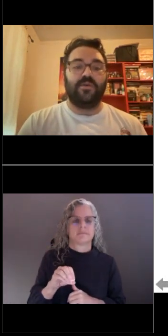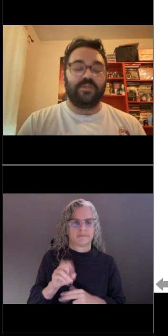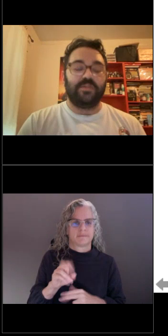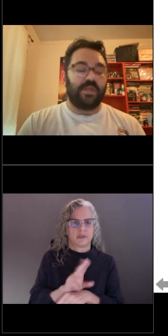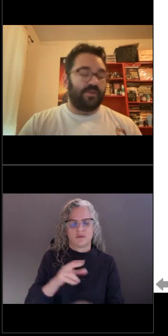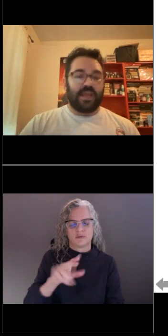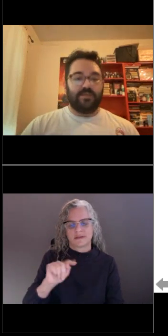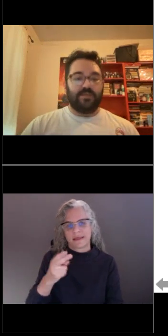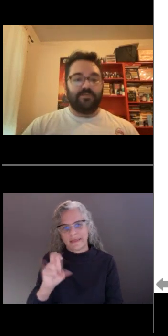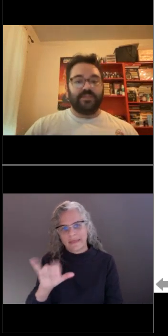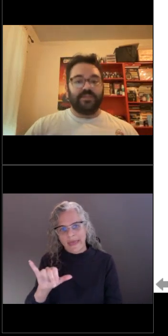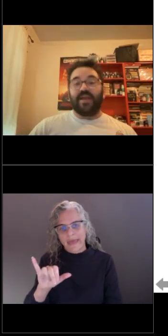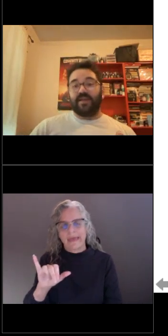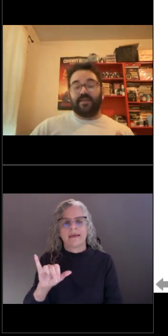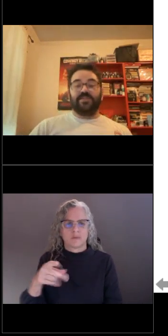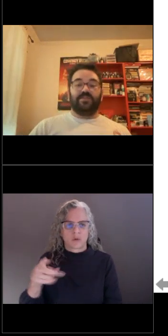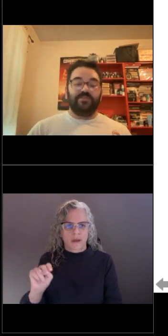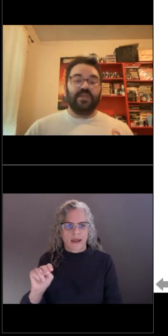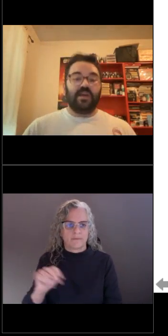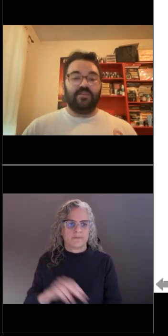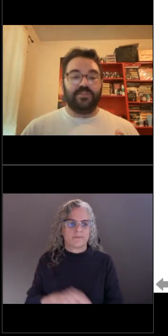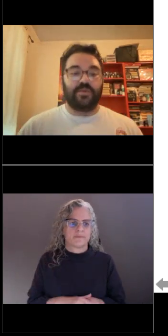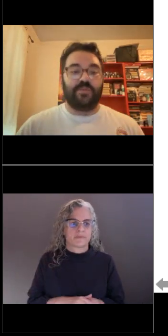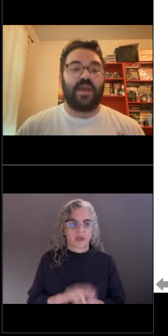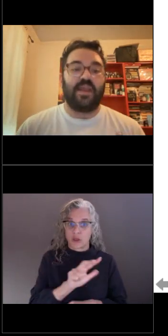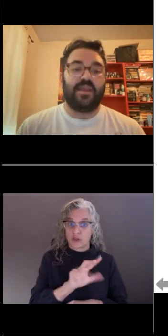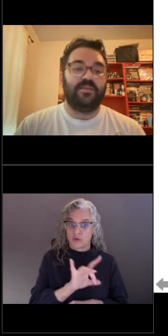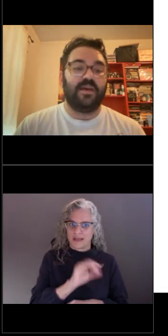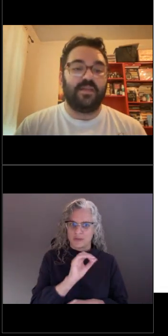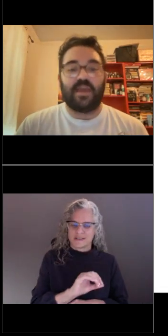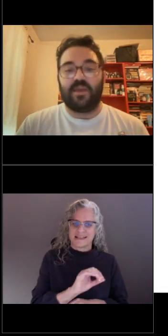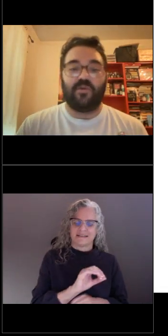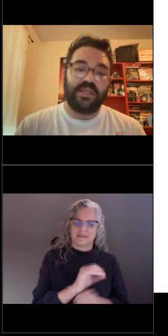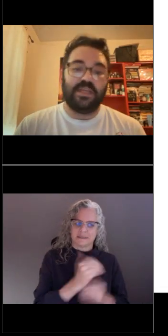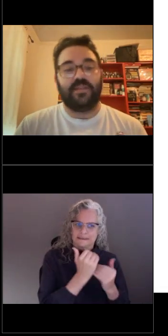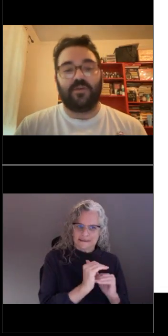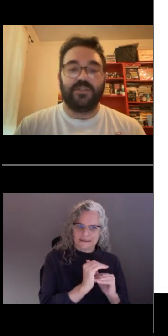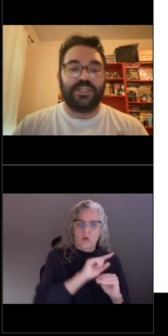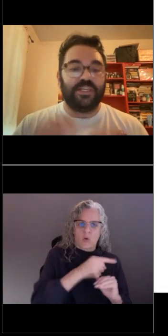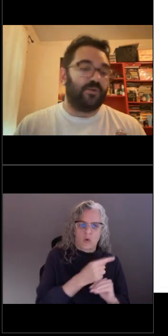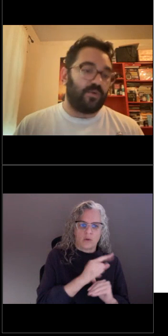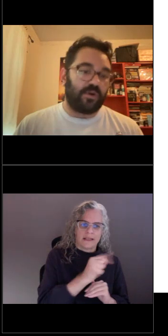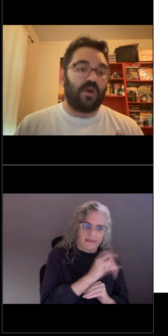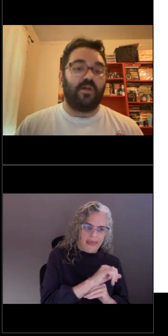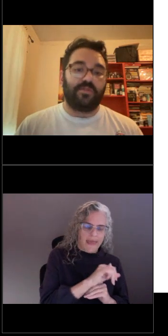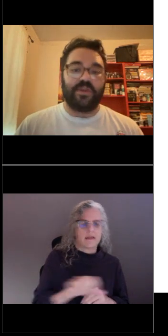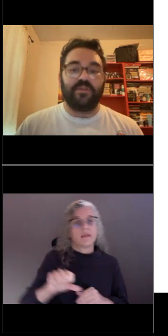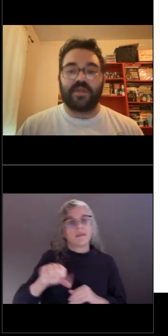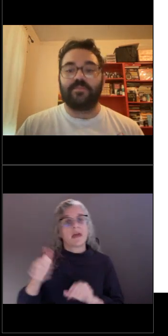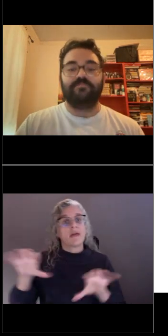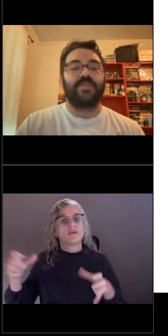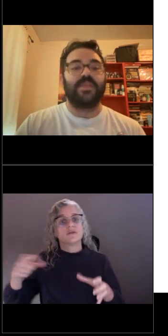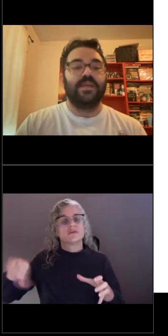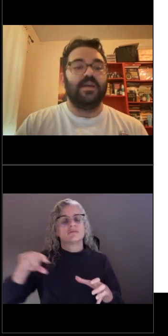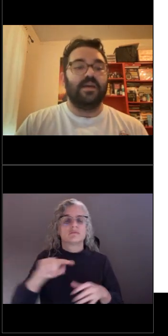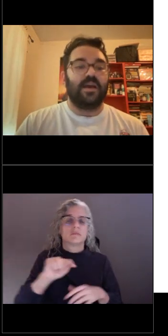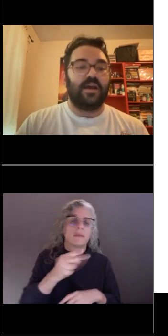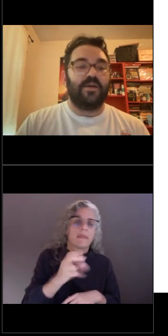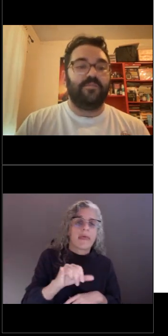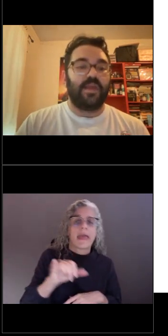though only 38% go by they, them exclusively. Others went by they or he, they or she, or all three of them.